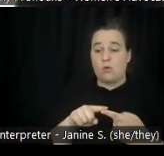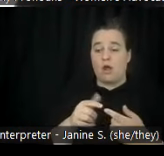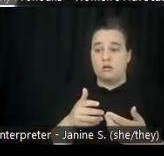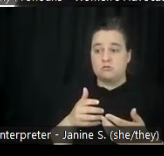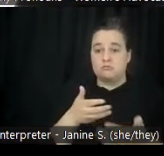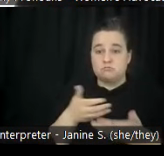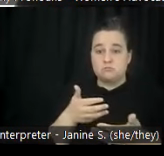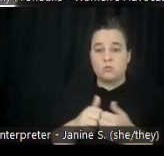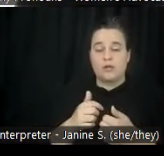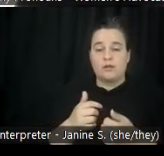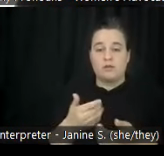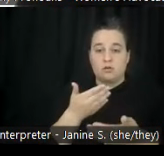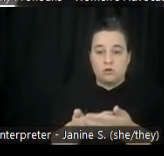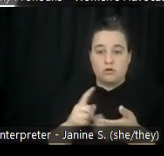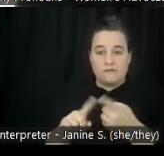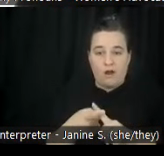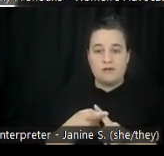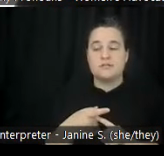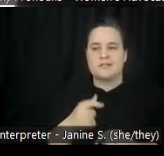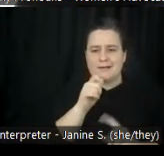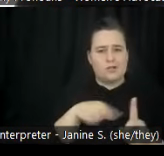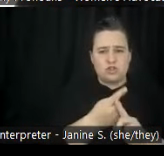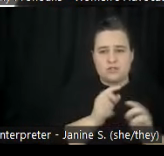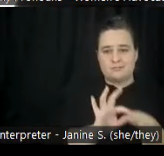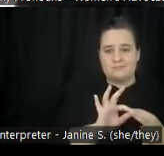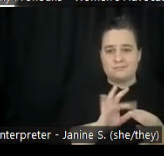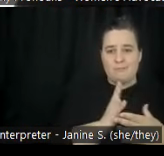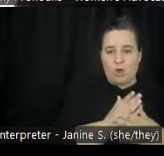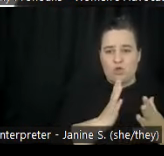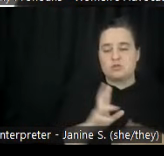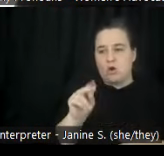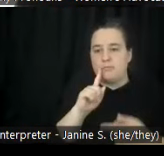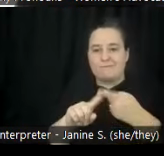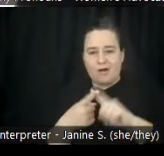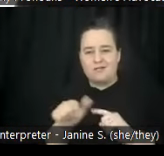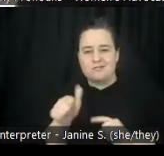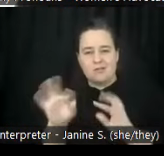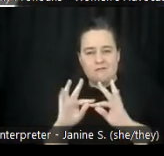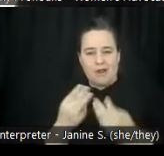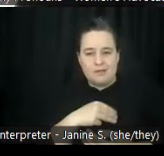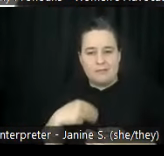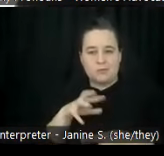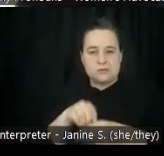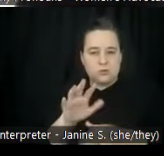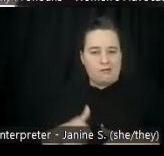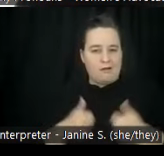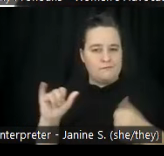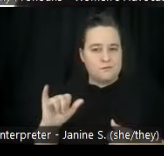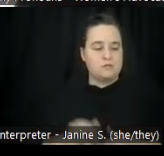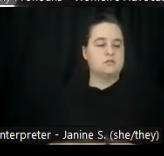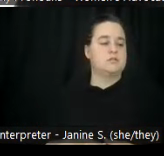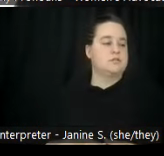just partners. It's other people in the community or other people in your life too. So lots of different readings and ways to